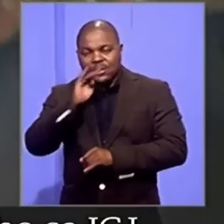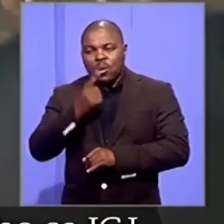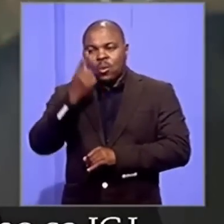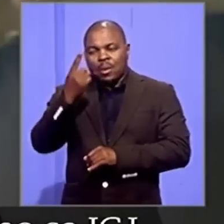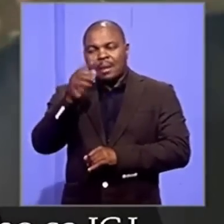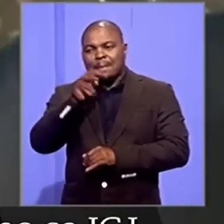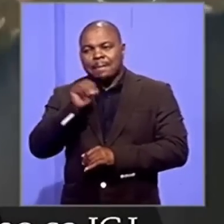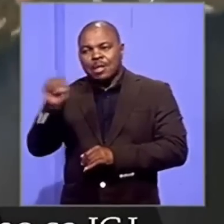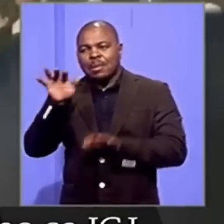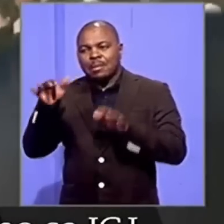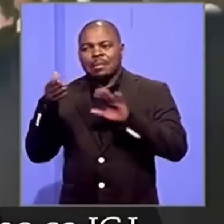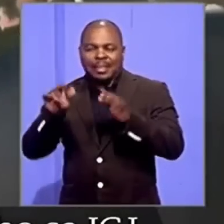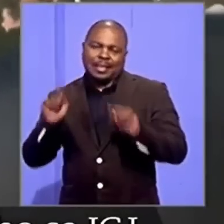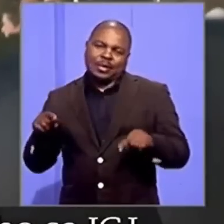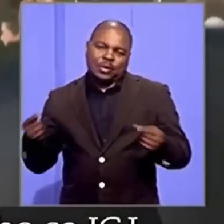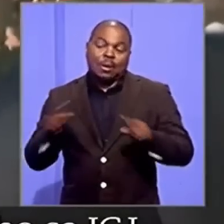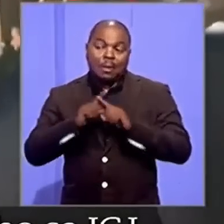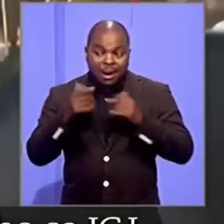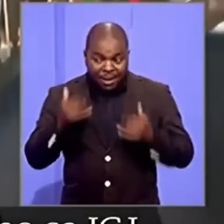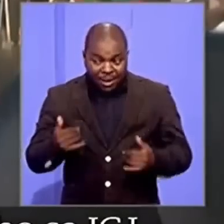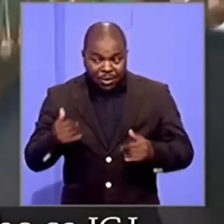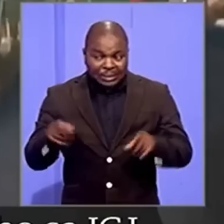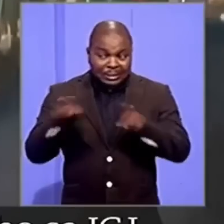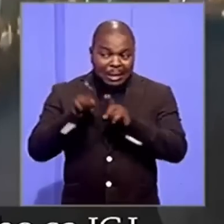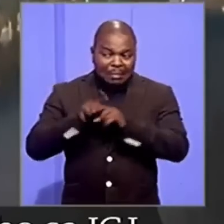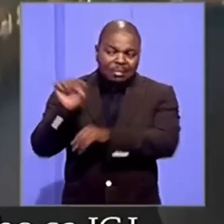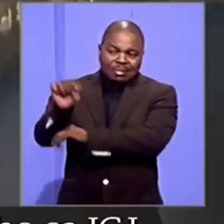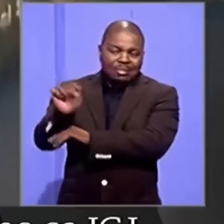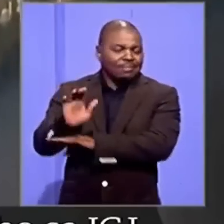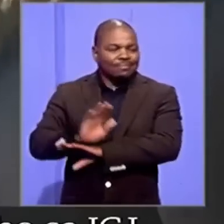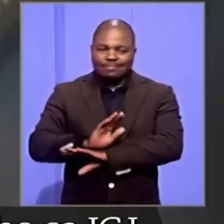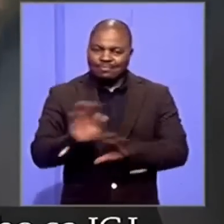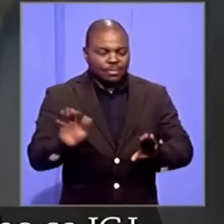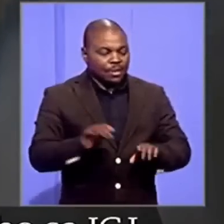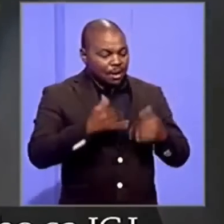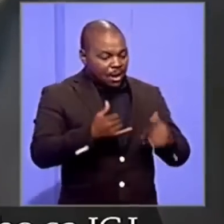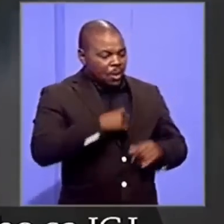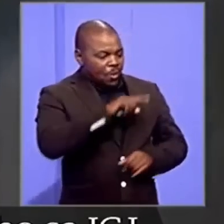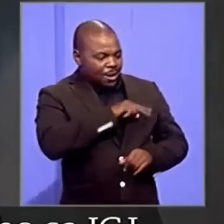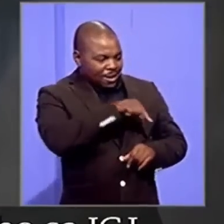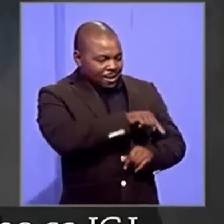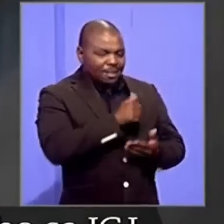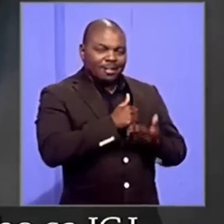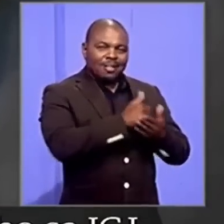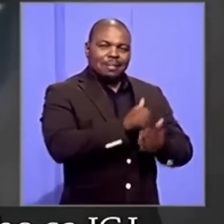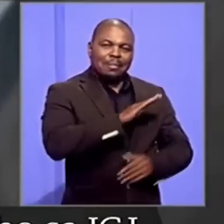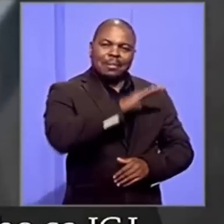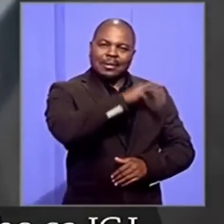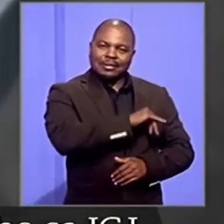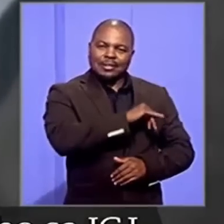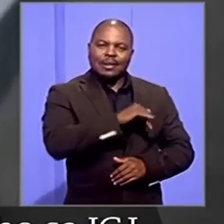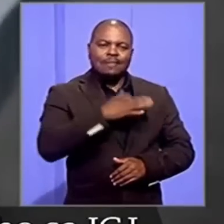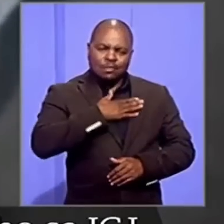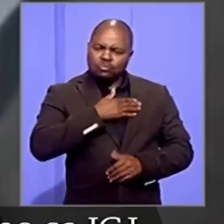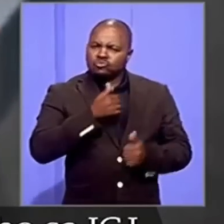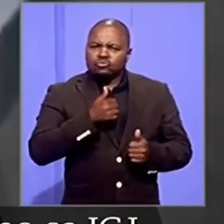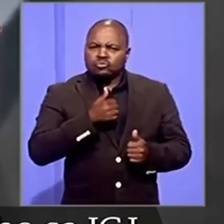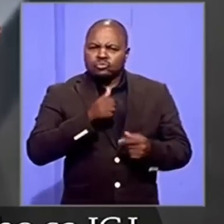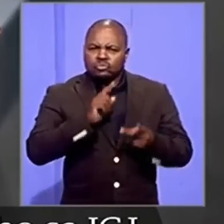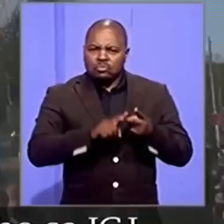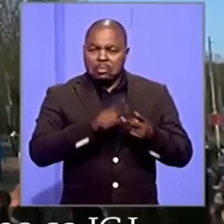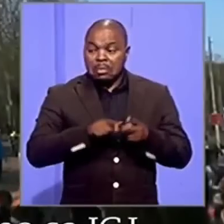Rwanda. Jwale kgetlong lena ba keke ba ikwahlaya hobane ho na le seo ba se entseng hore na ho tla hle ho